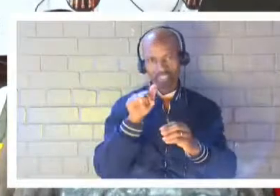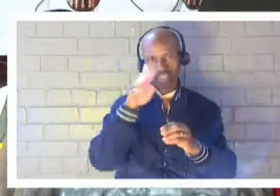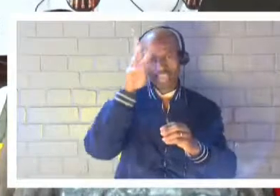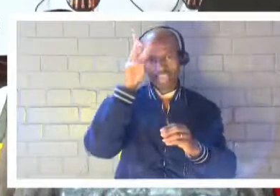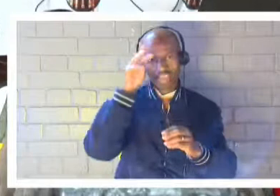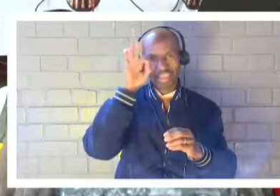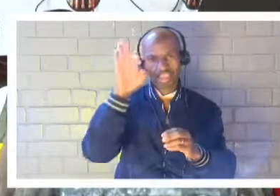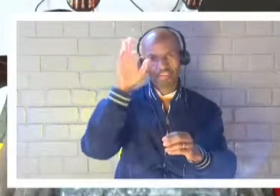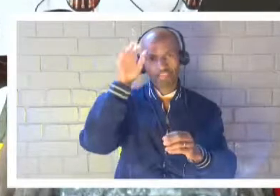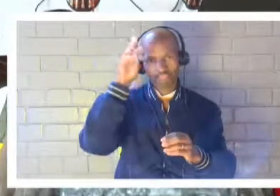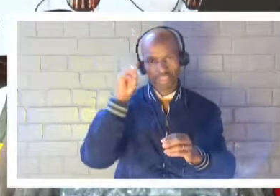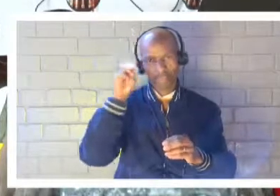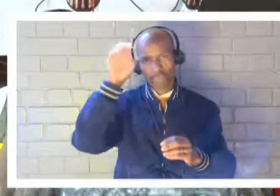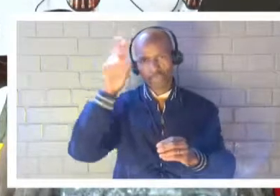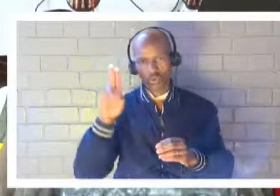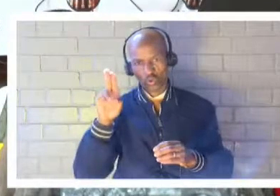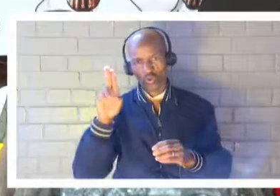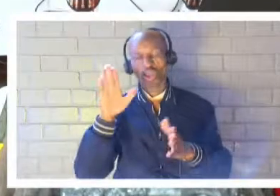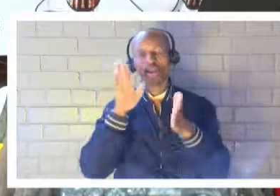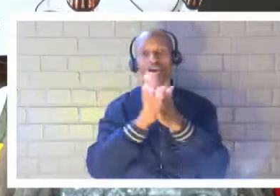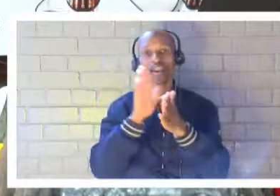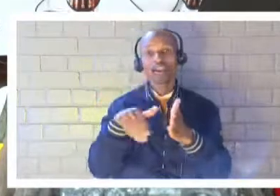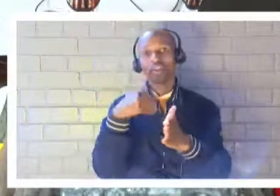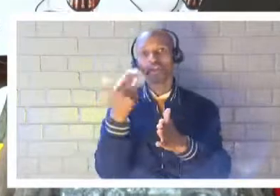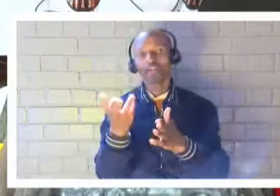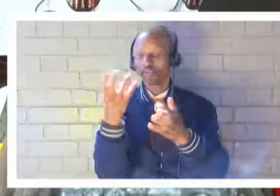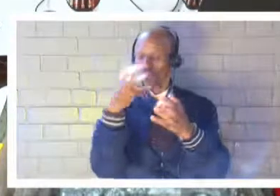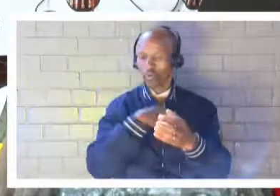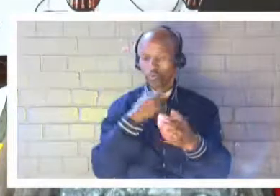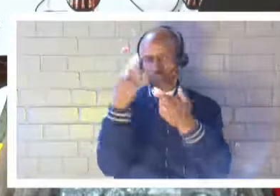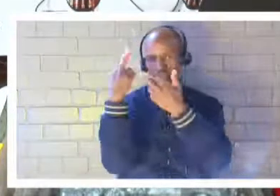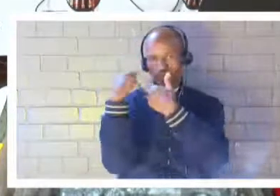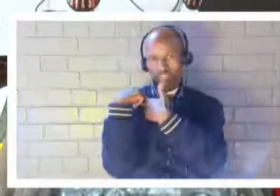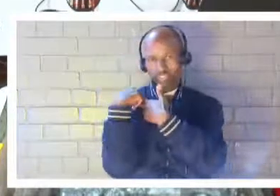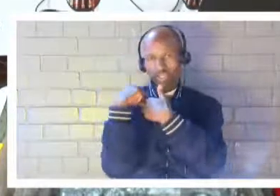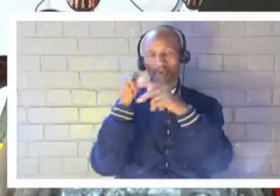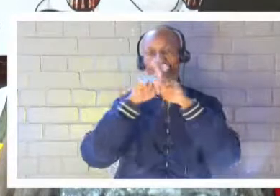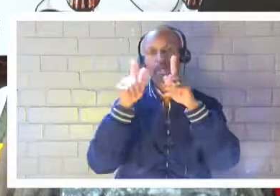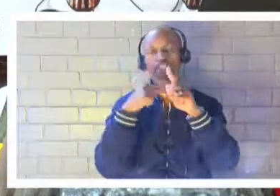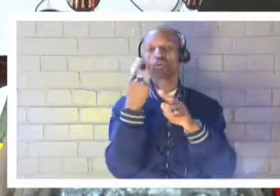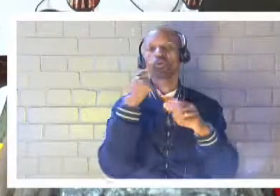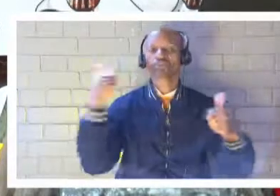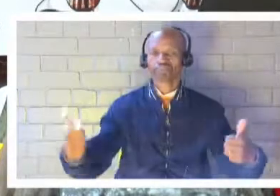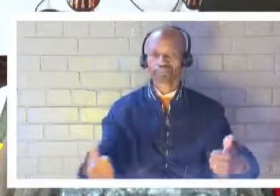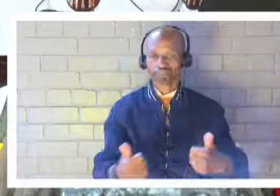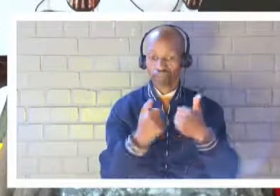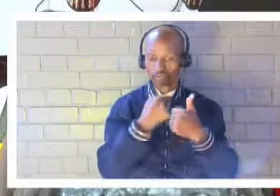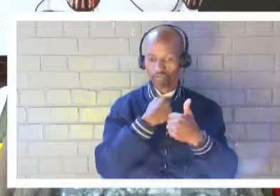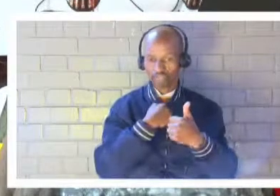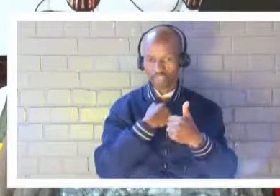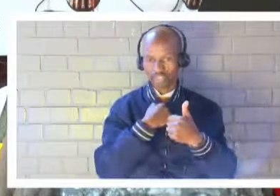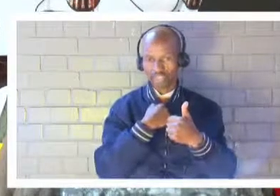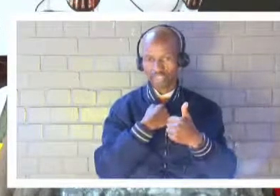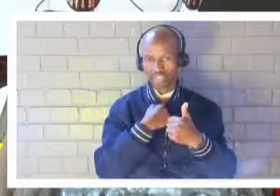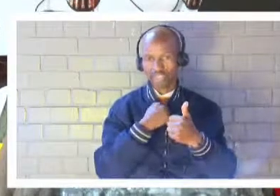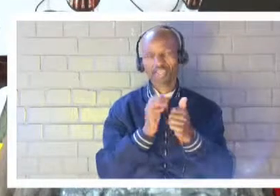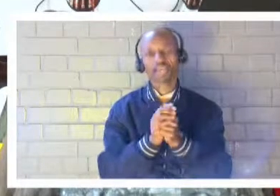FMU, executing his own responsibilities. But the only challenge here for me